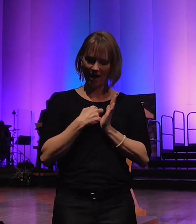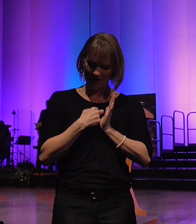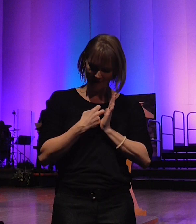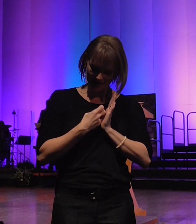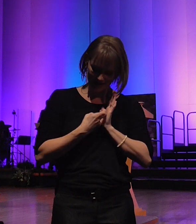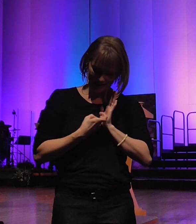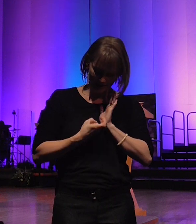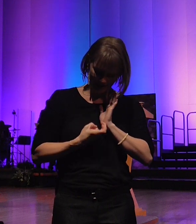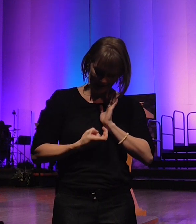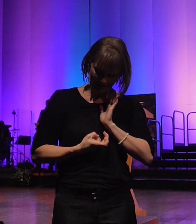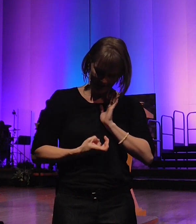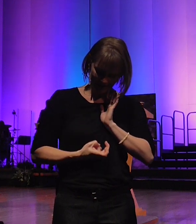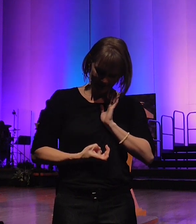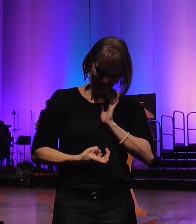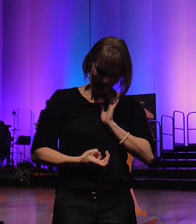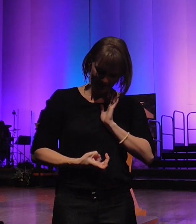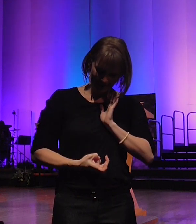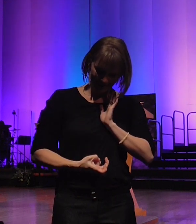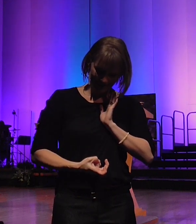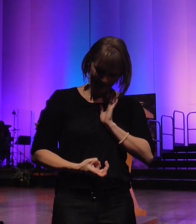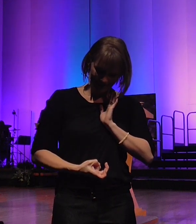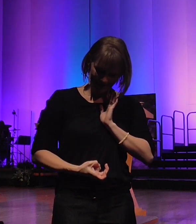I'm diving in